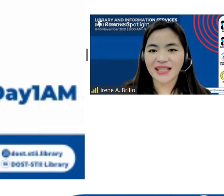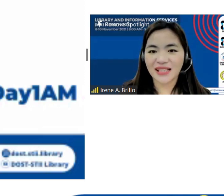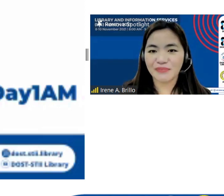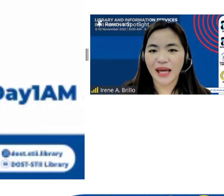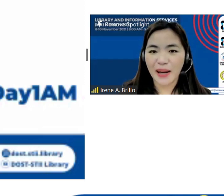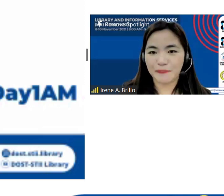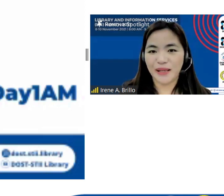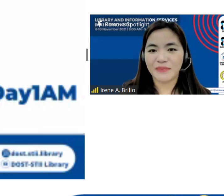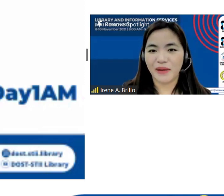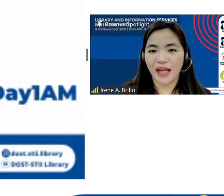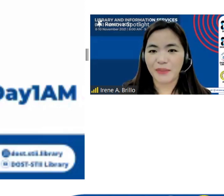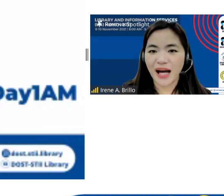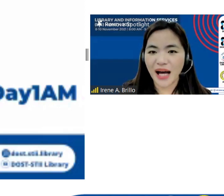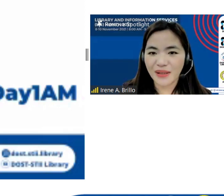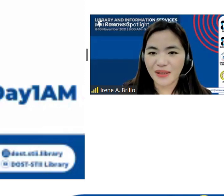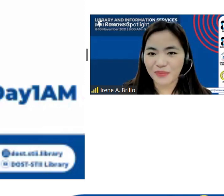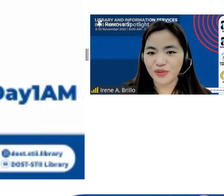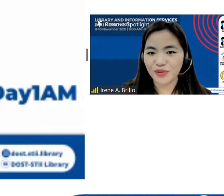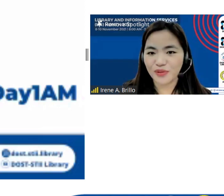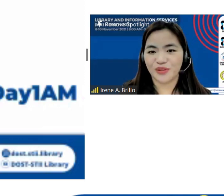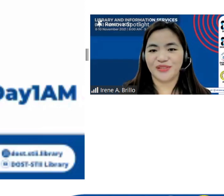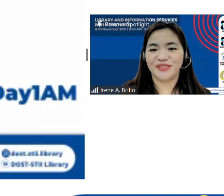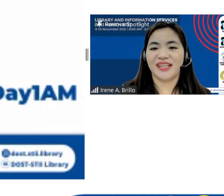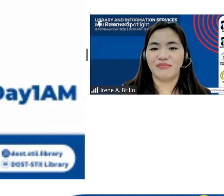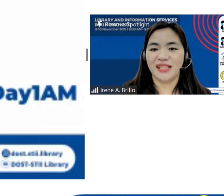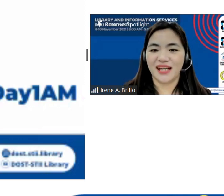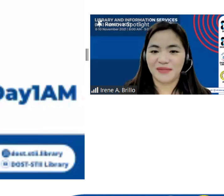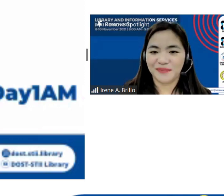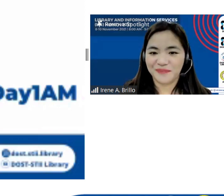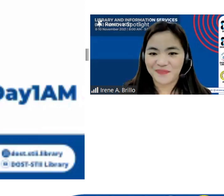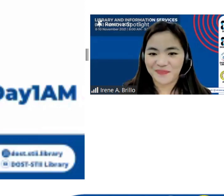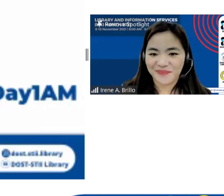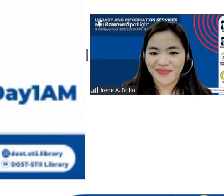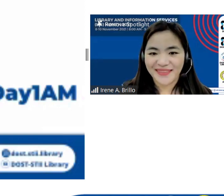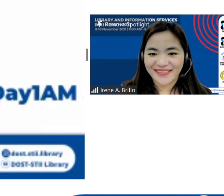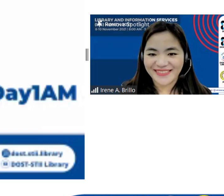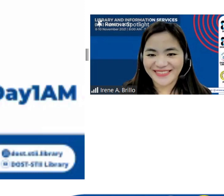Mayap Aabak po, sabi niya.